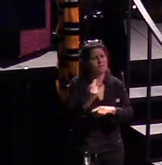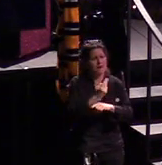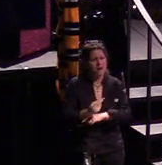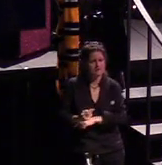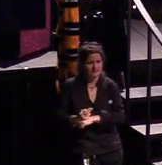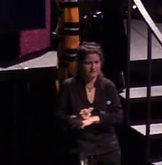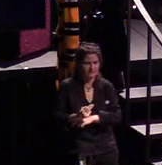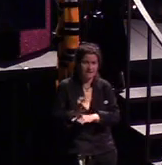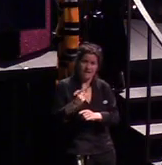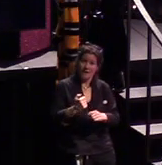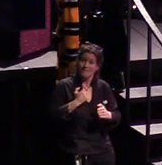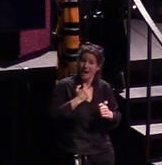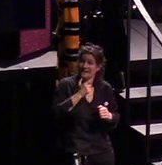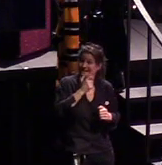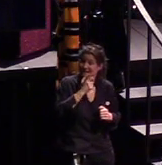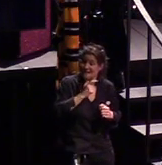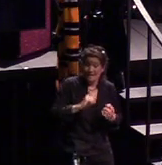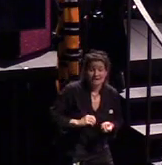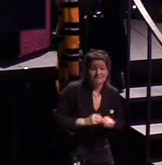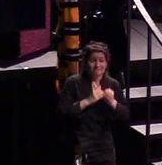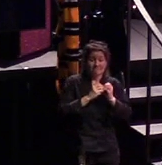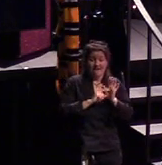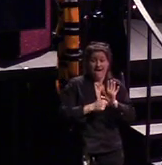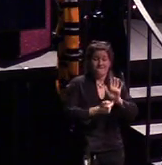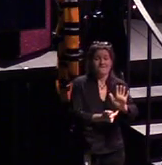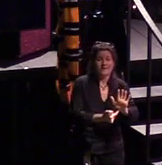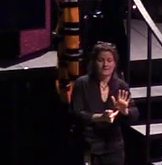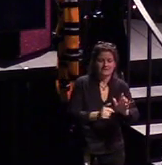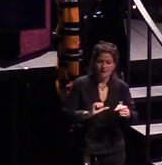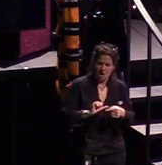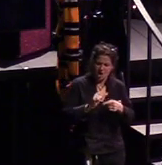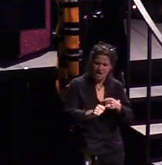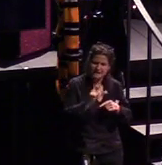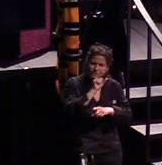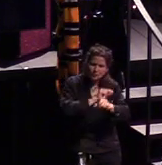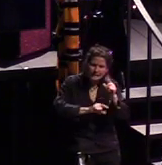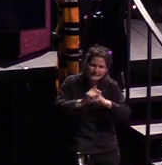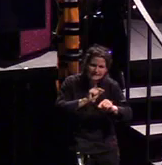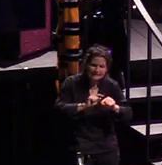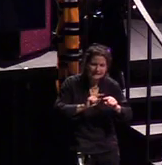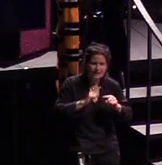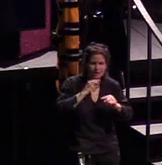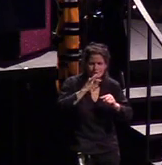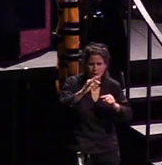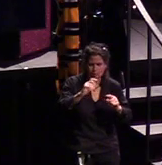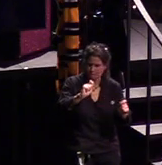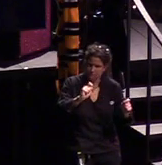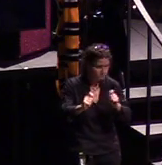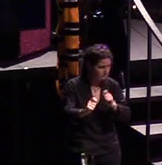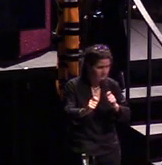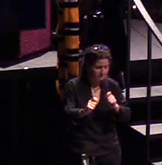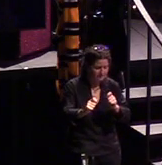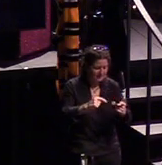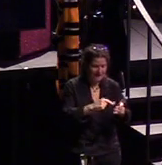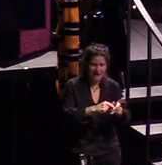some of my tics to life biscuit her next tweet had a very different tone biscuit this is